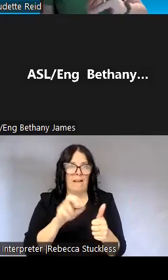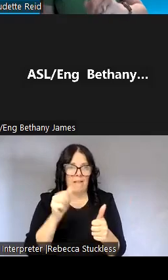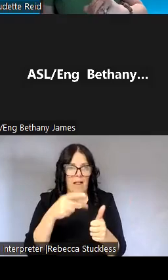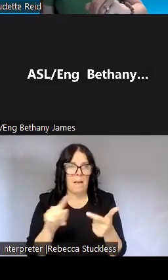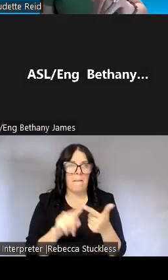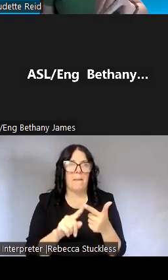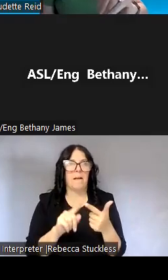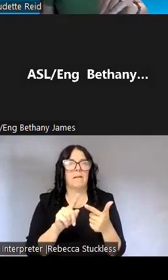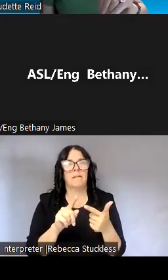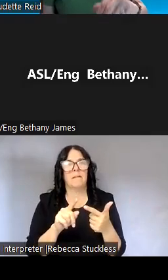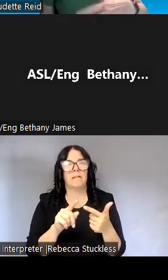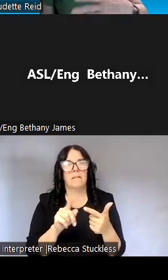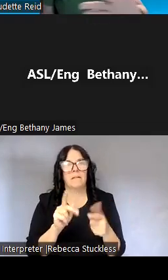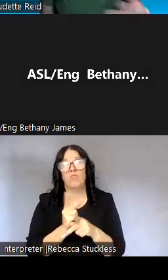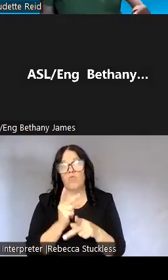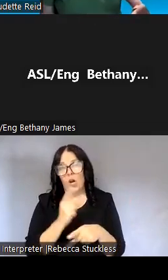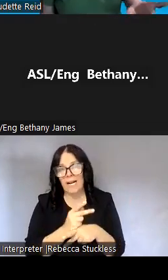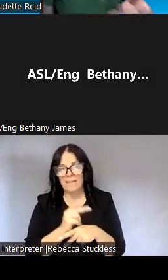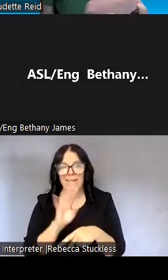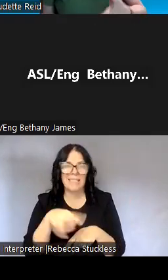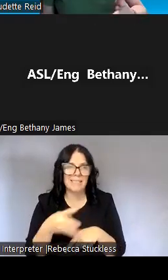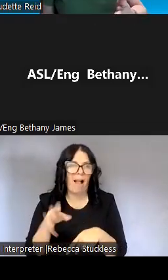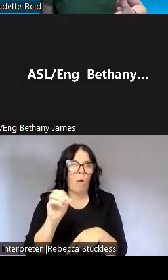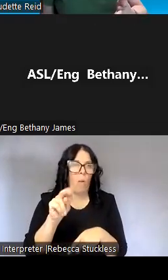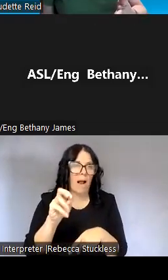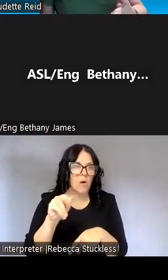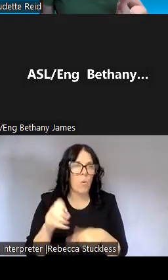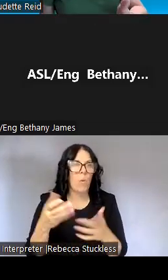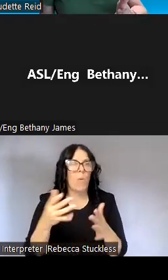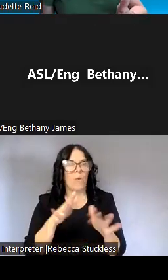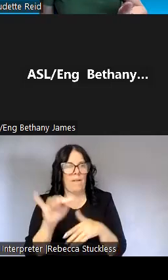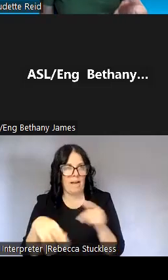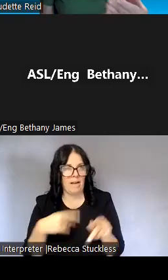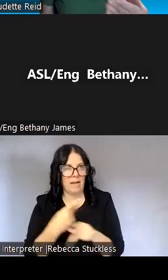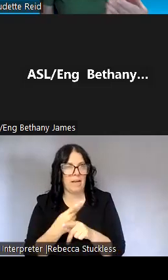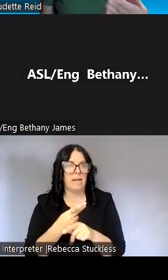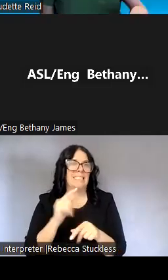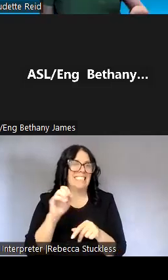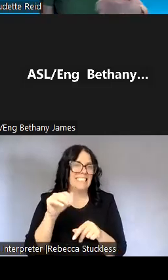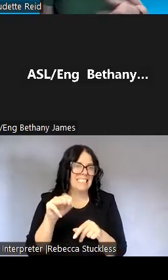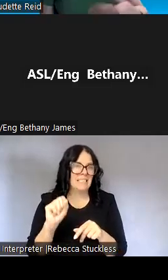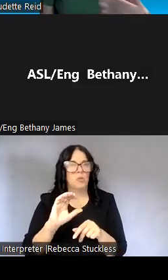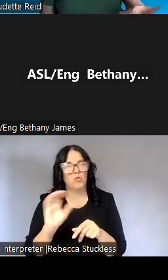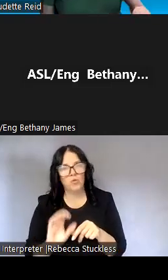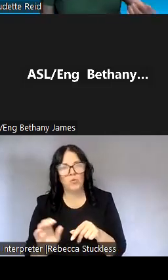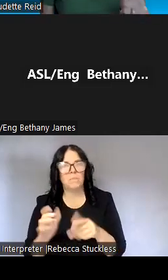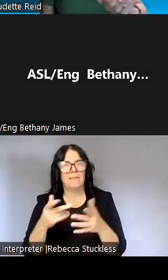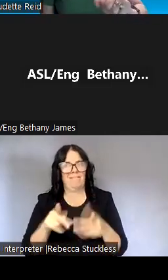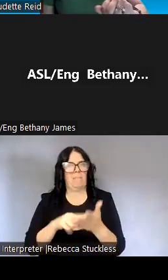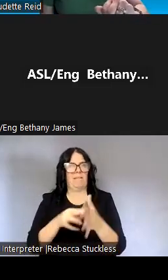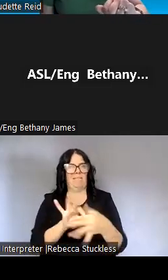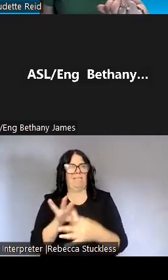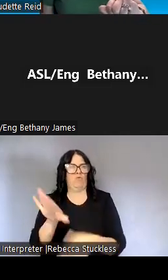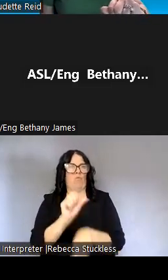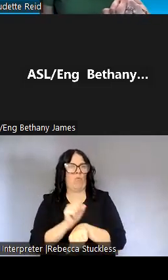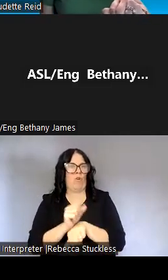things related to productivity, similar to the kinds of productivity programs that you would be